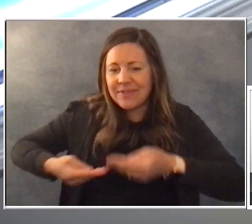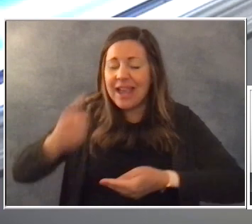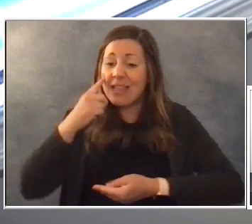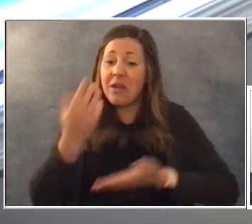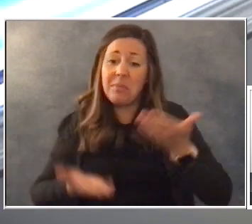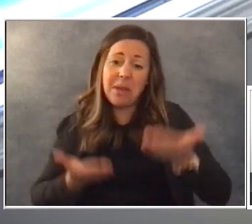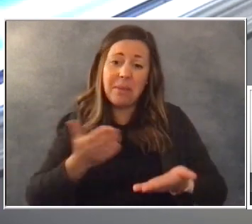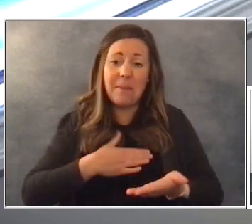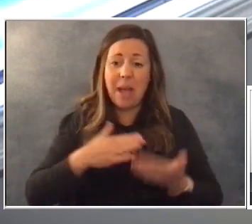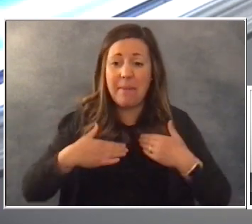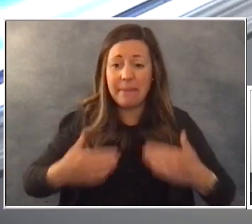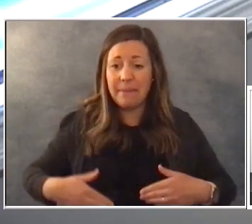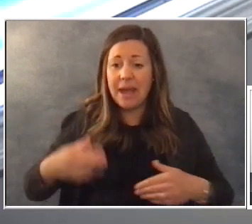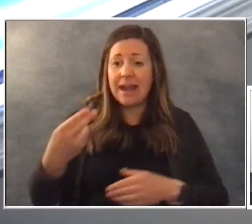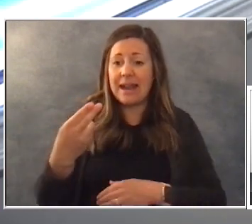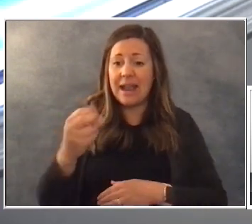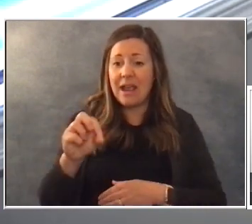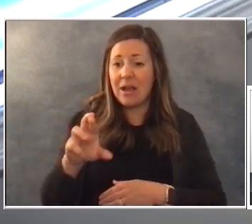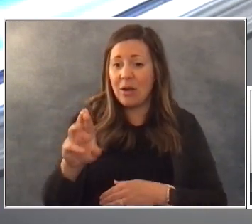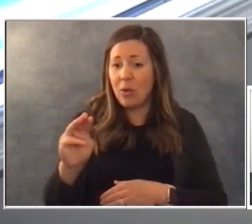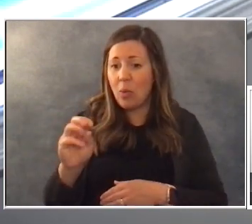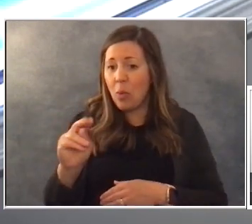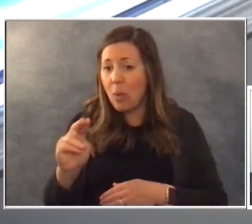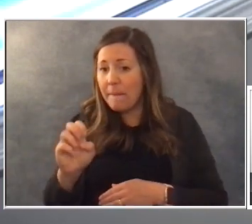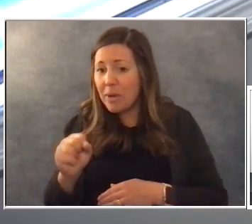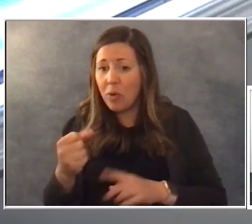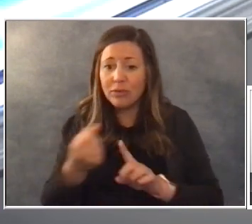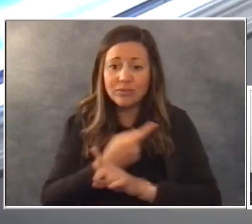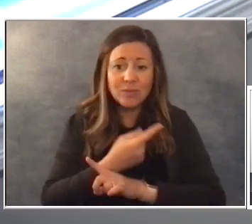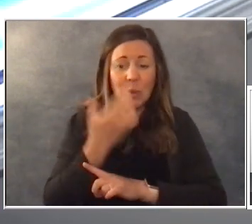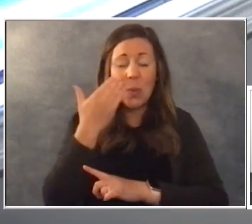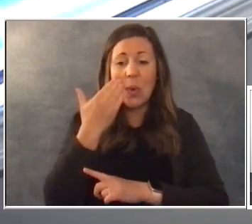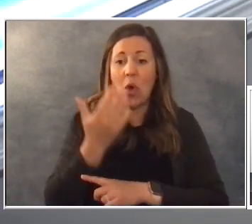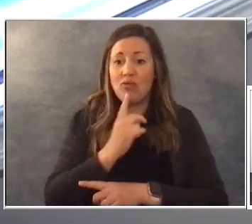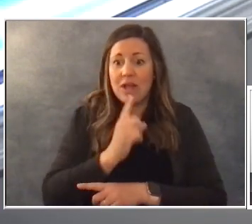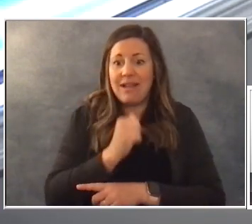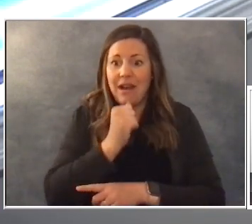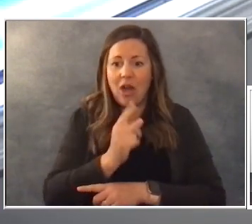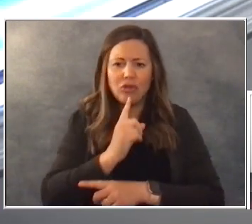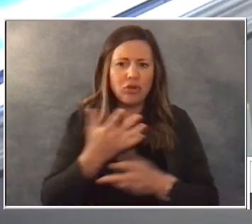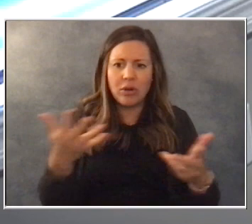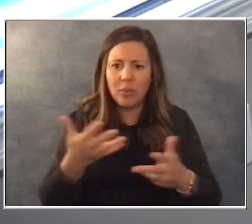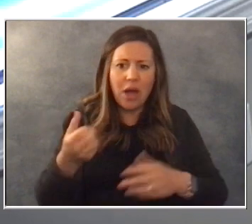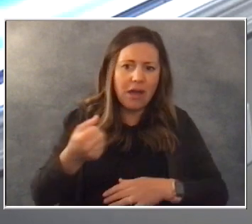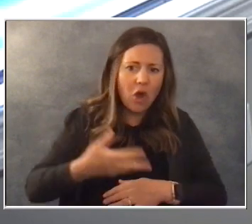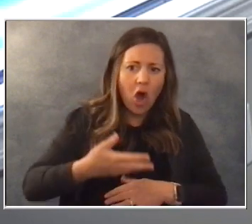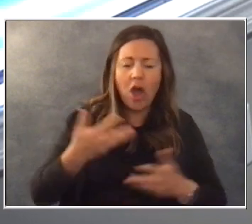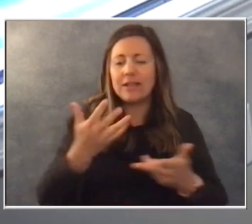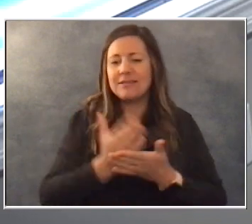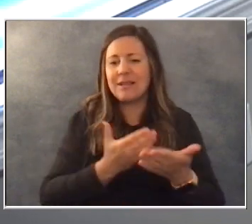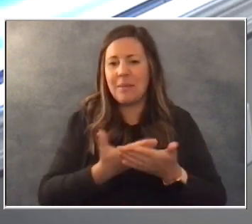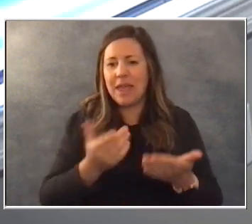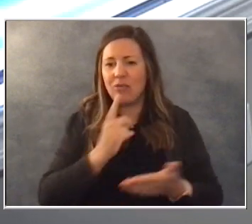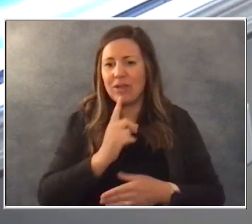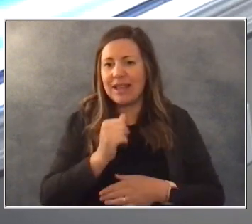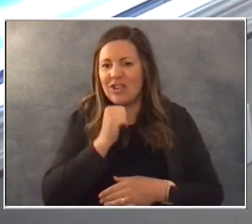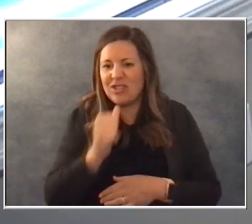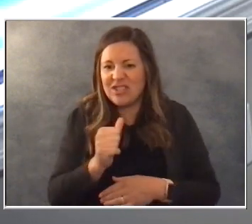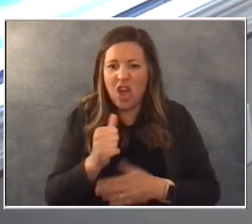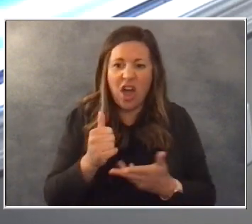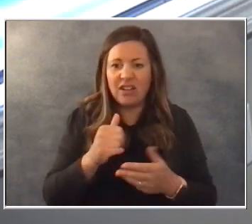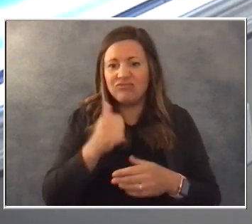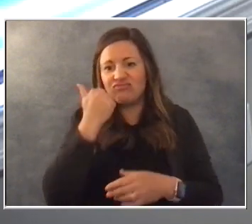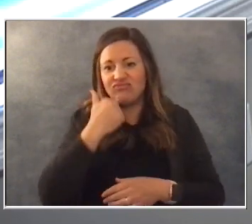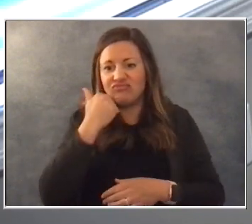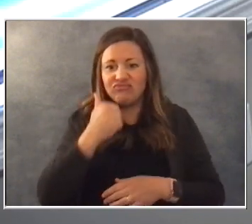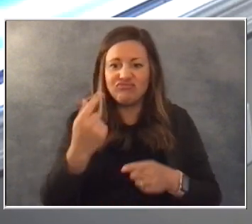or something is fluctuating, and I don't know what's causing this. Some things I'm just irregular. And then talking to my